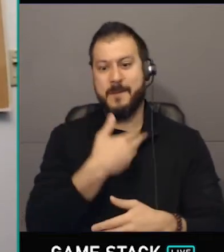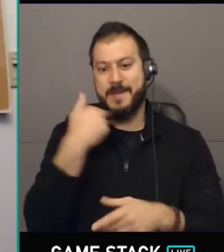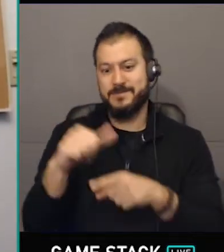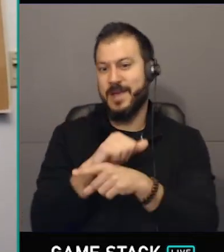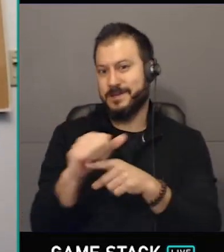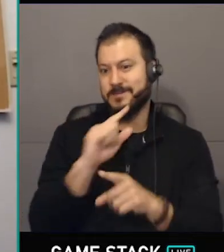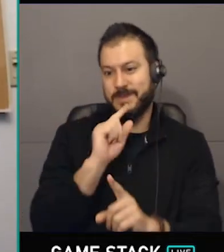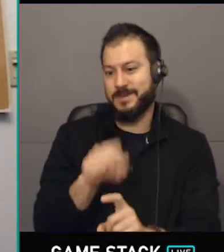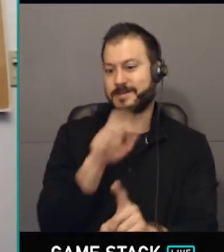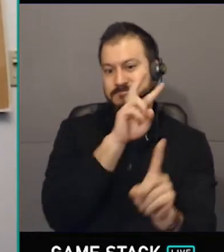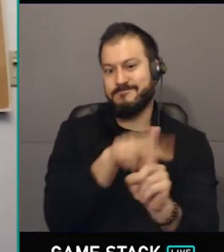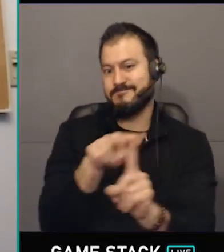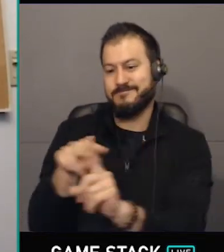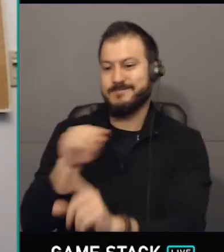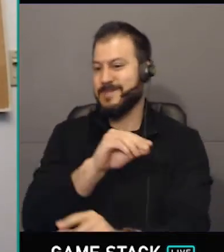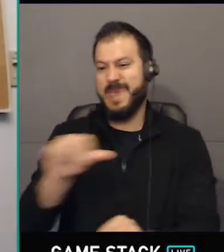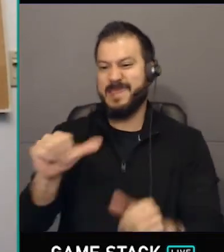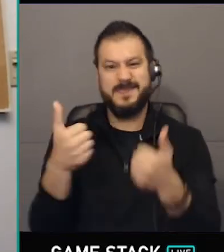any cross-platform title.